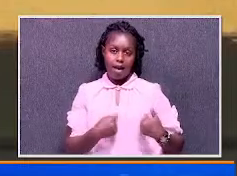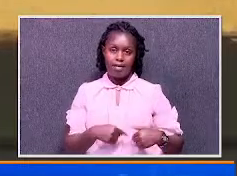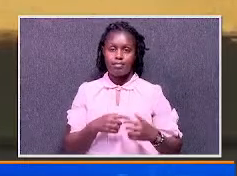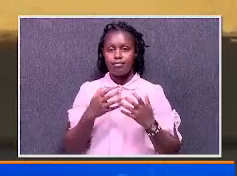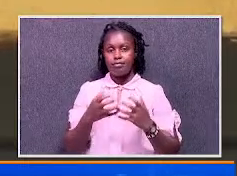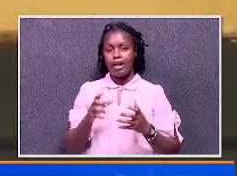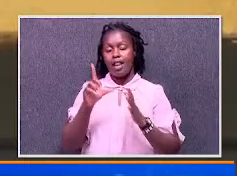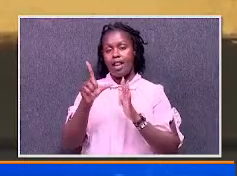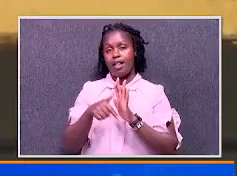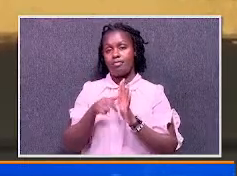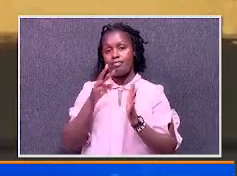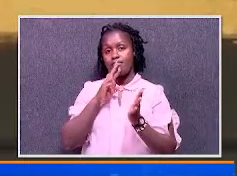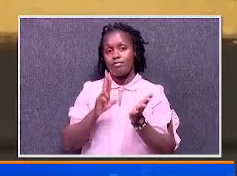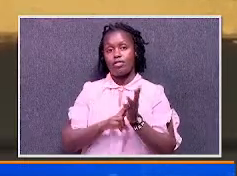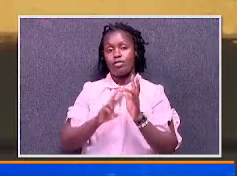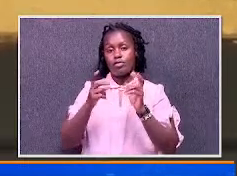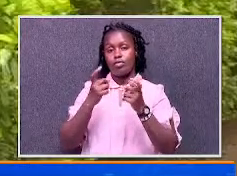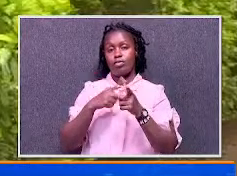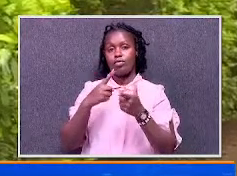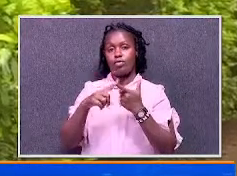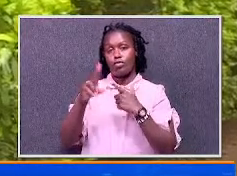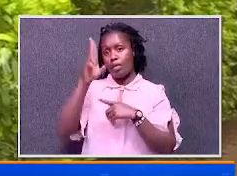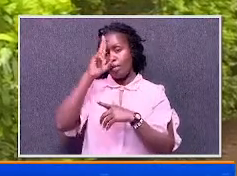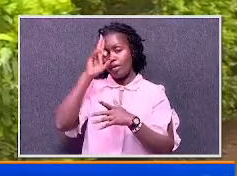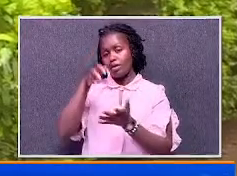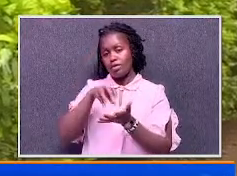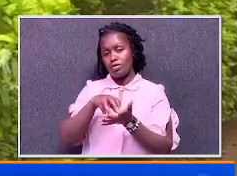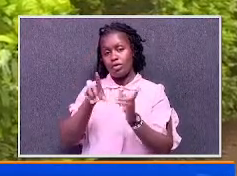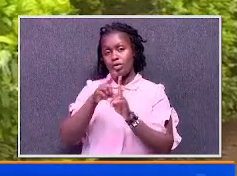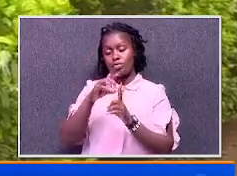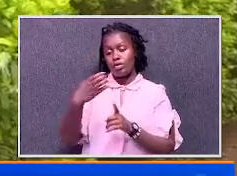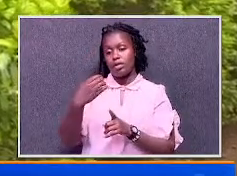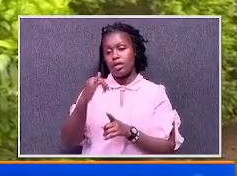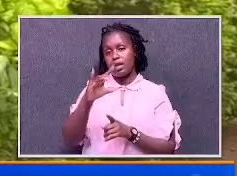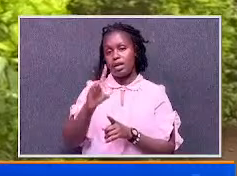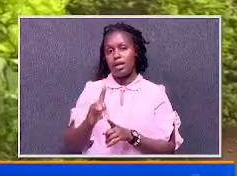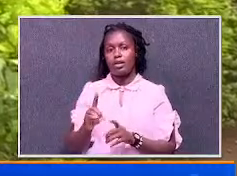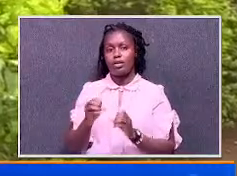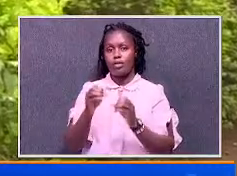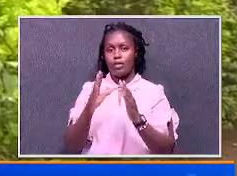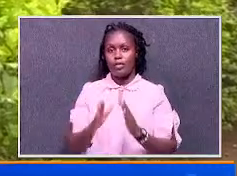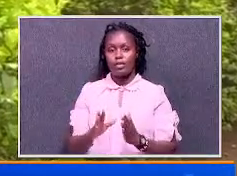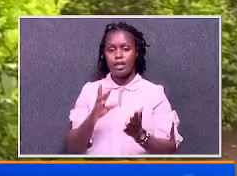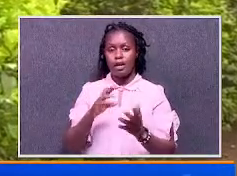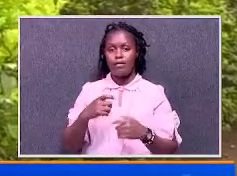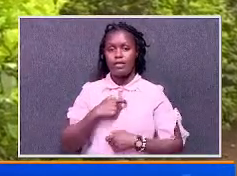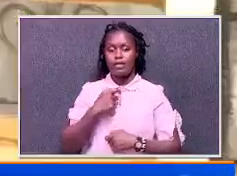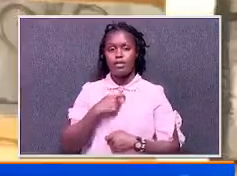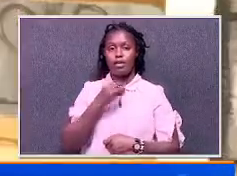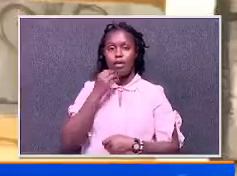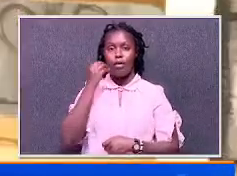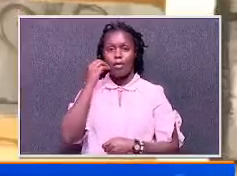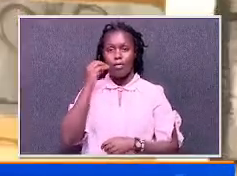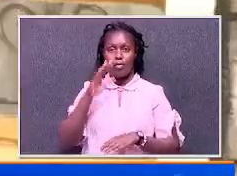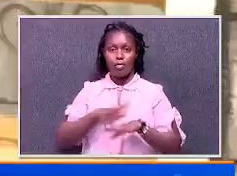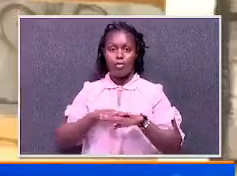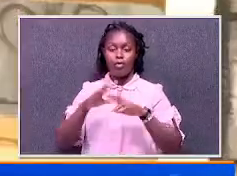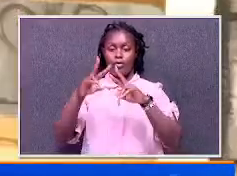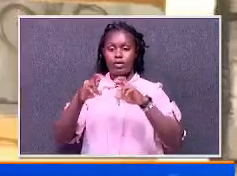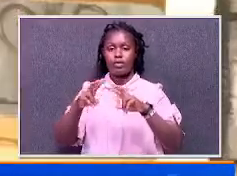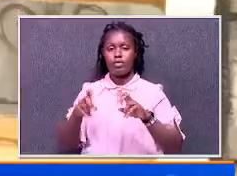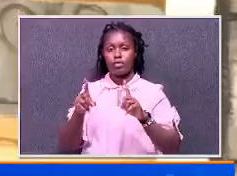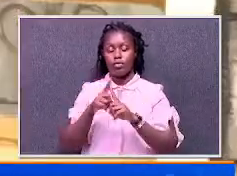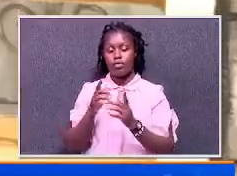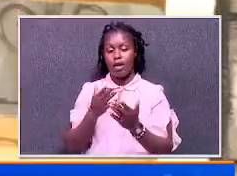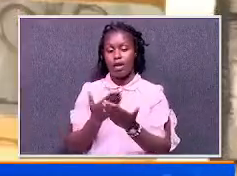She later reported the matter to Timau Police Station and CID officers visited her home for investigations. I'm appealing to